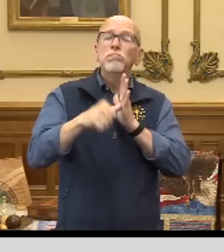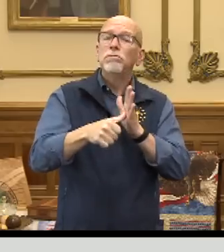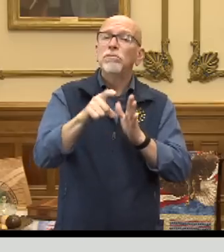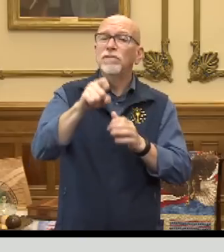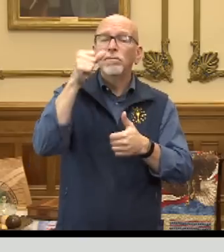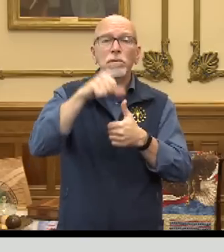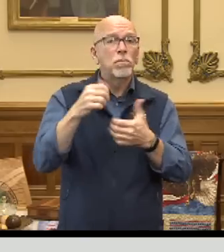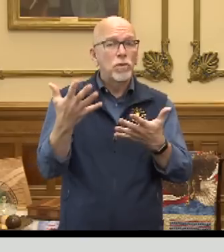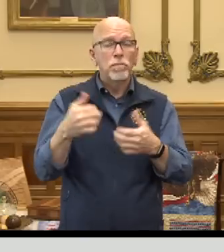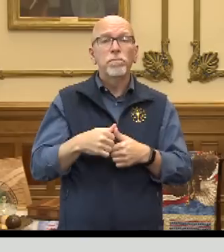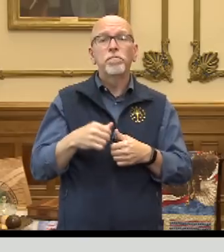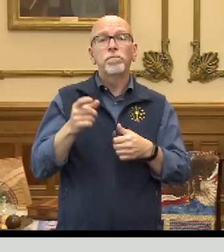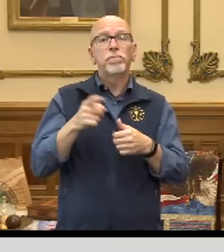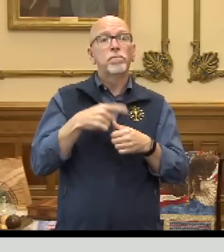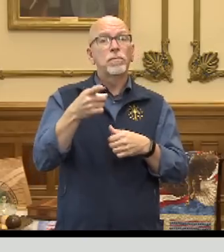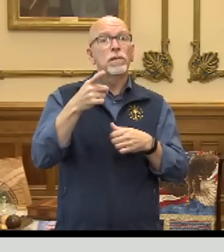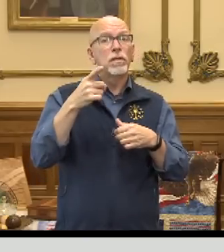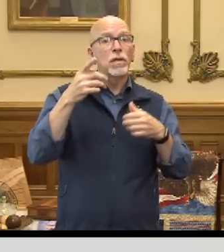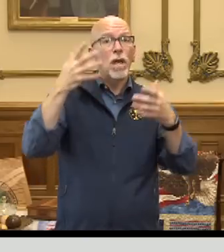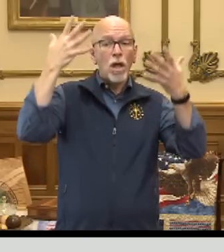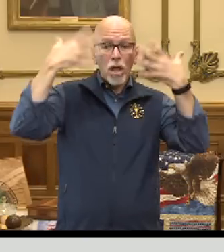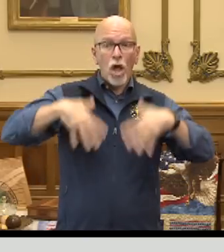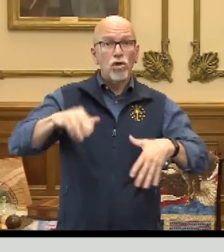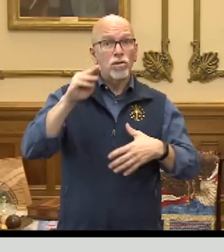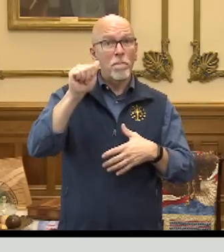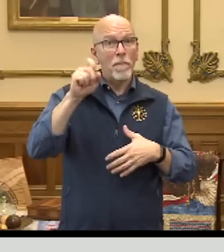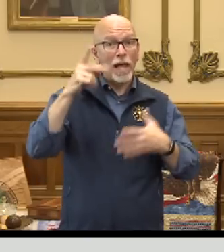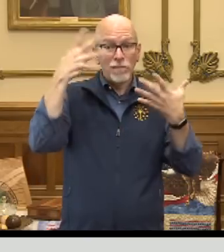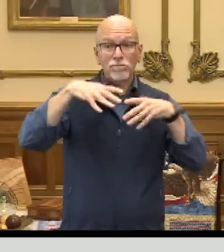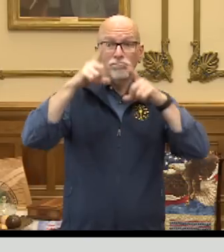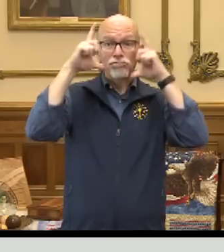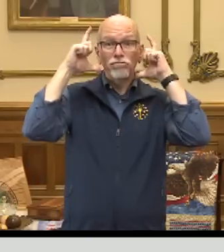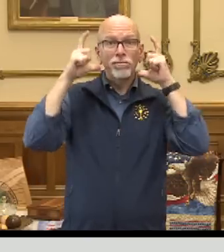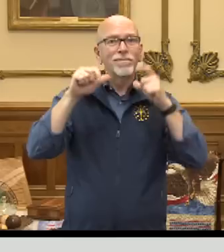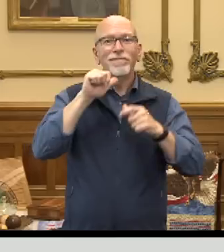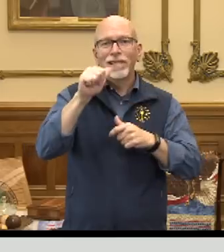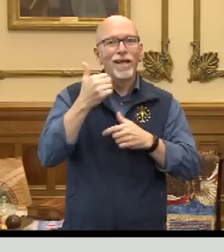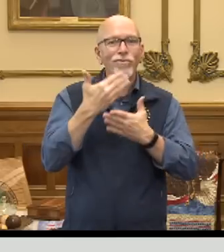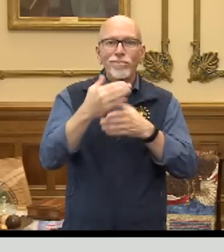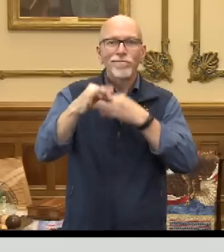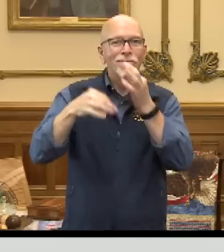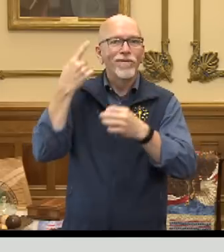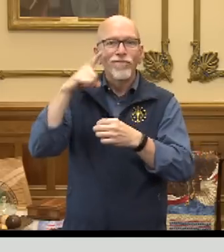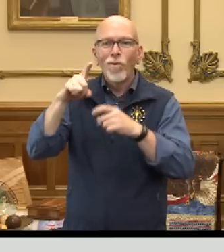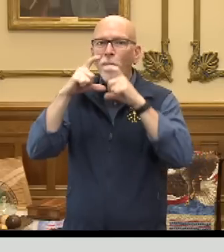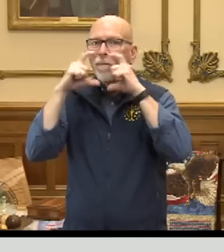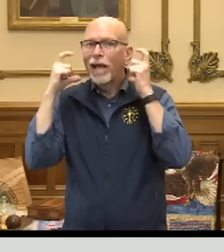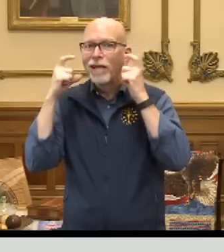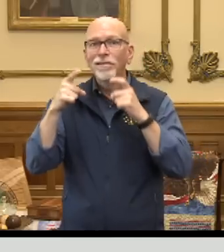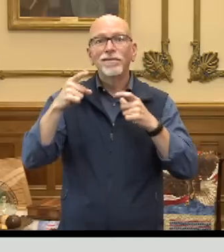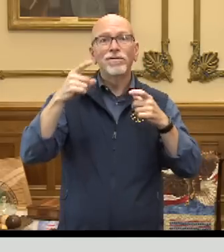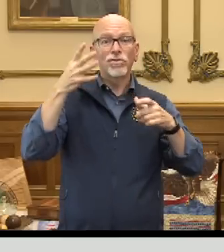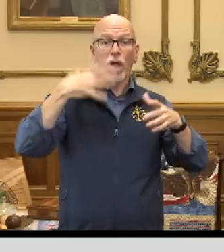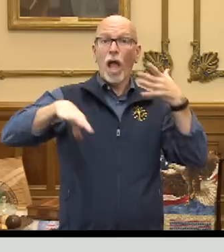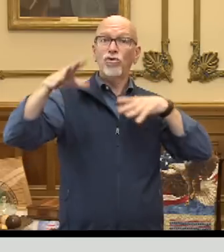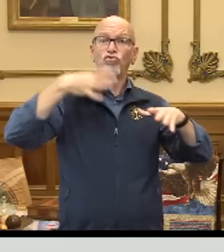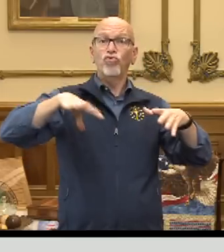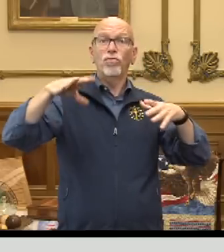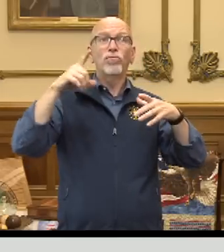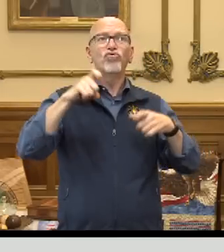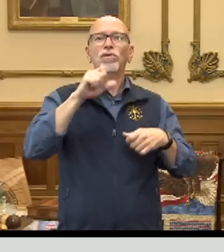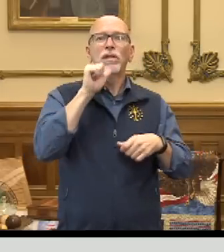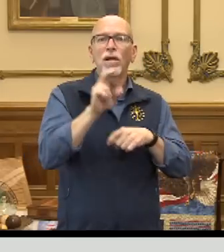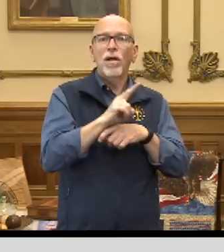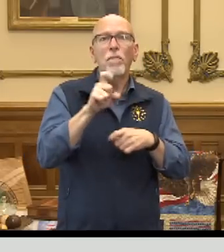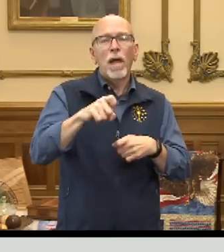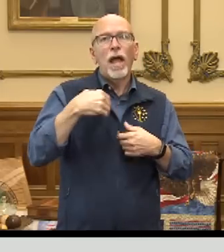are these. A costume mask is not a substitute for a cloth mask. A costume mask should not be used unless it's made